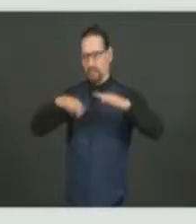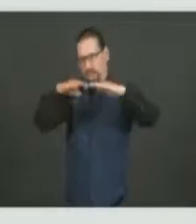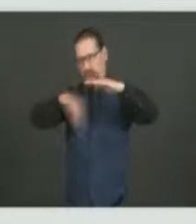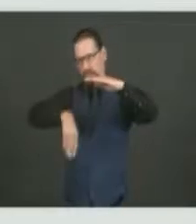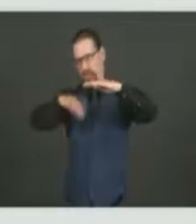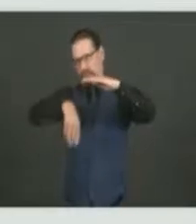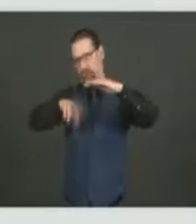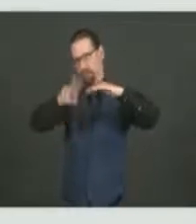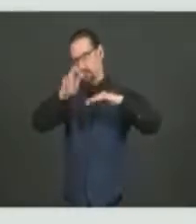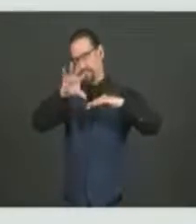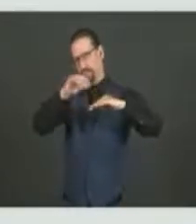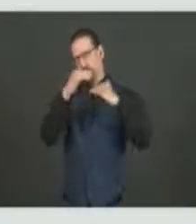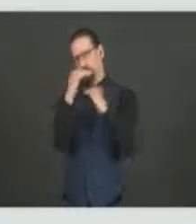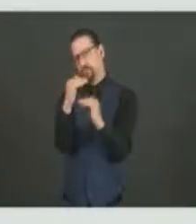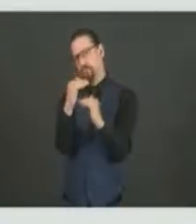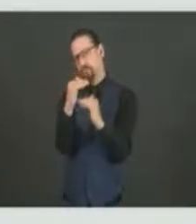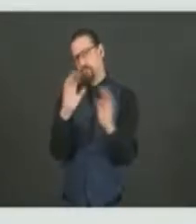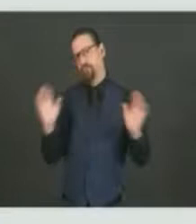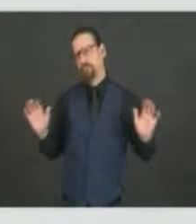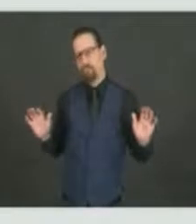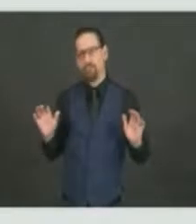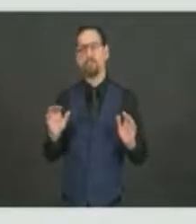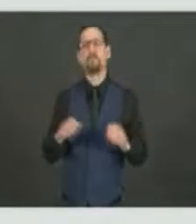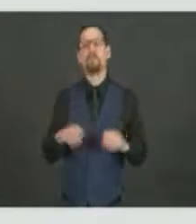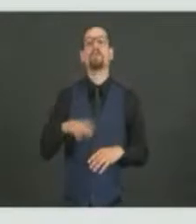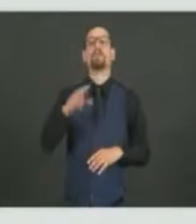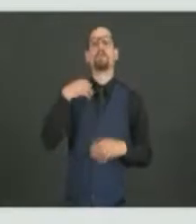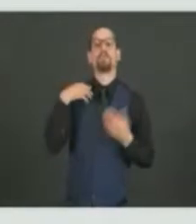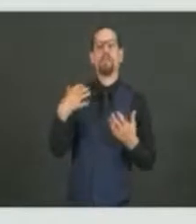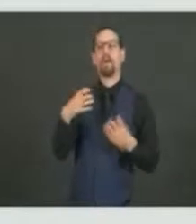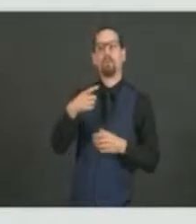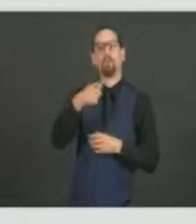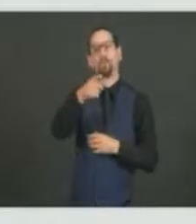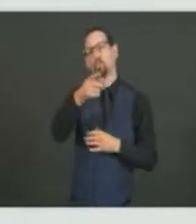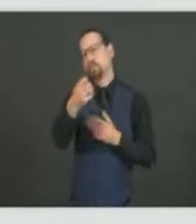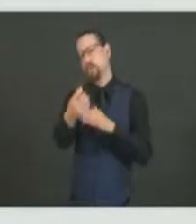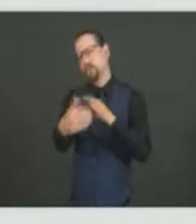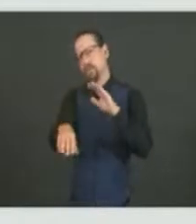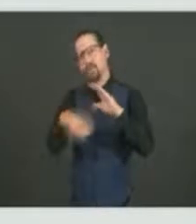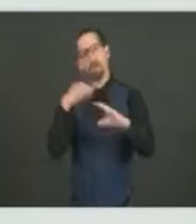And we want you to submit a plan to us,